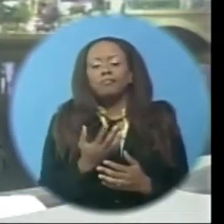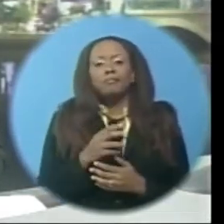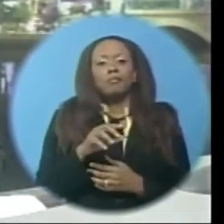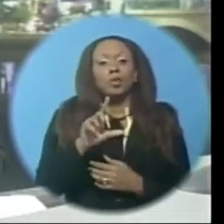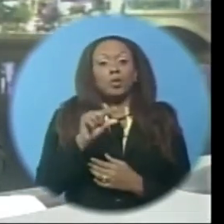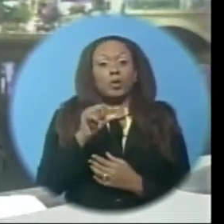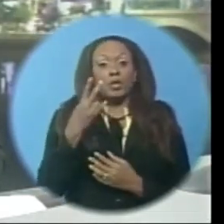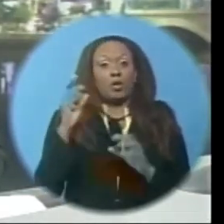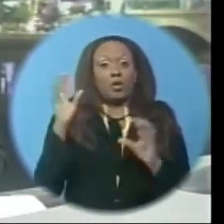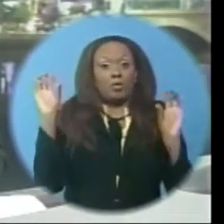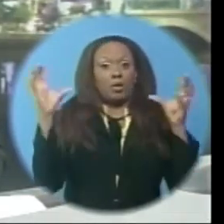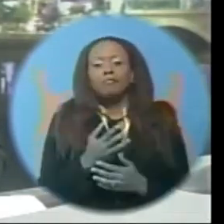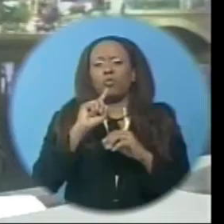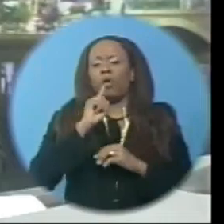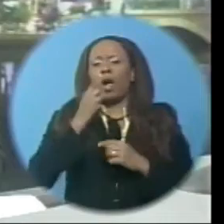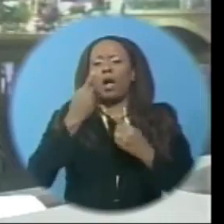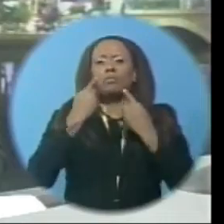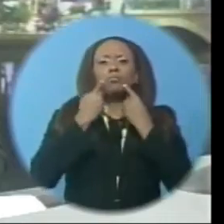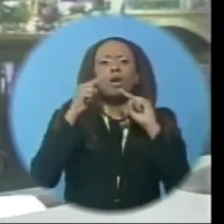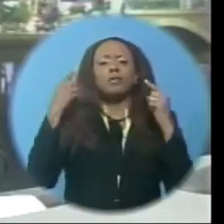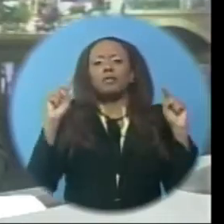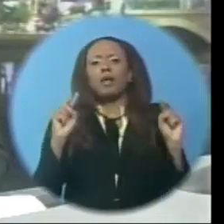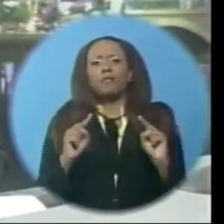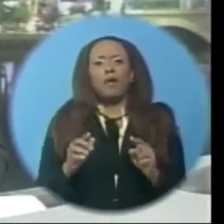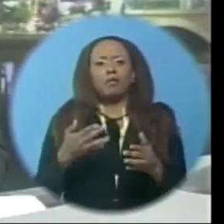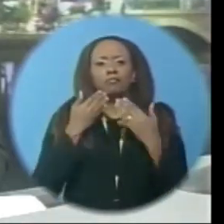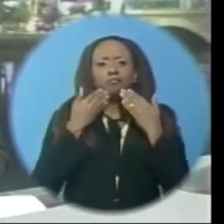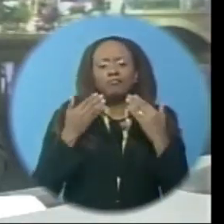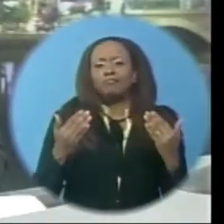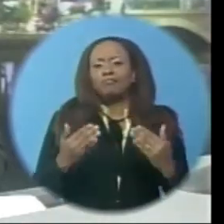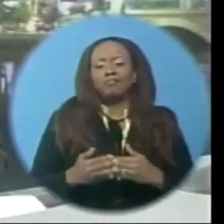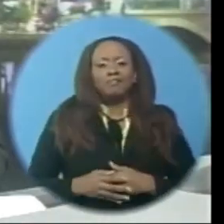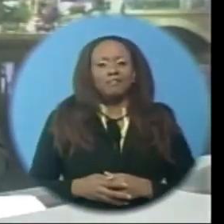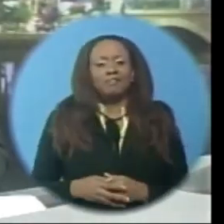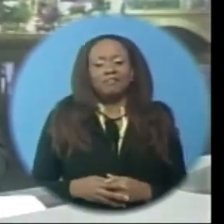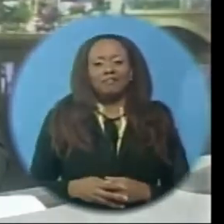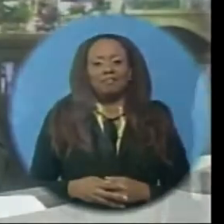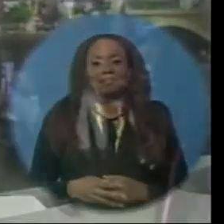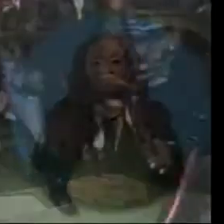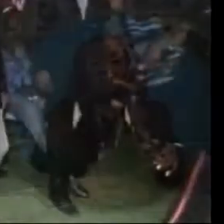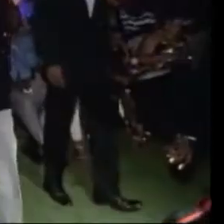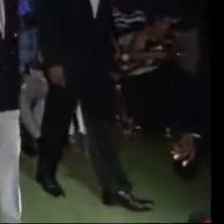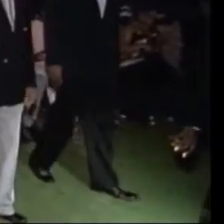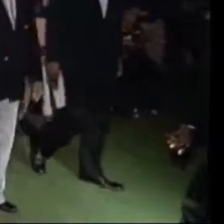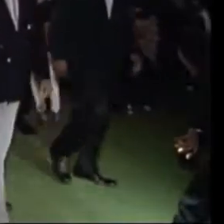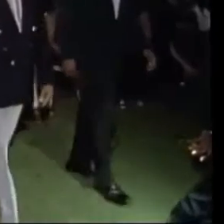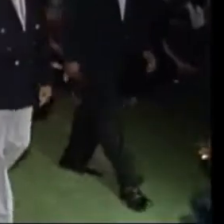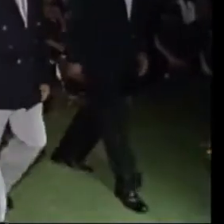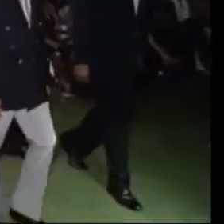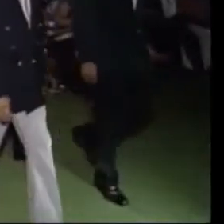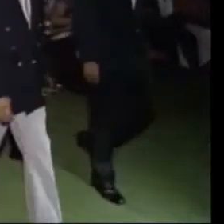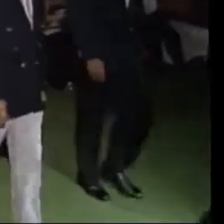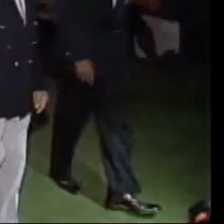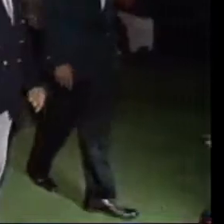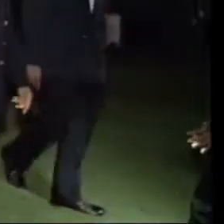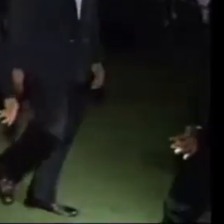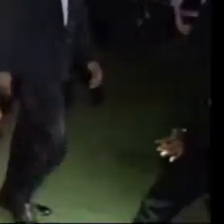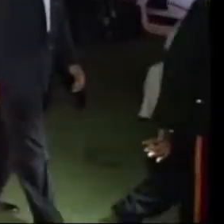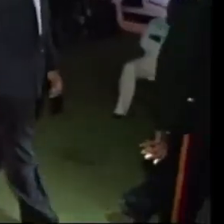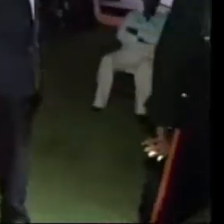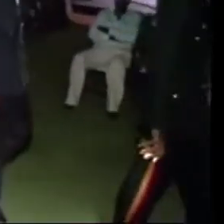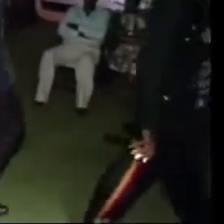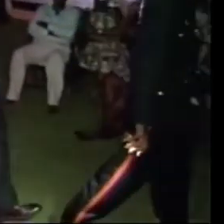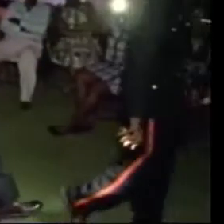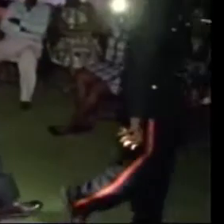Cultural Foundation for its work in making 2017 crop over season a success. His comments came at last evening's crop